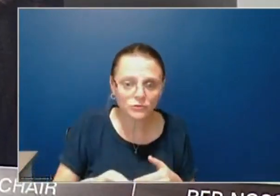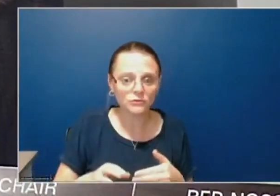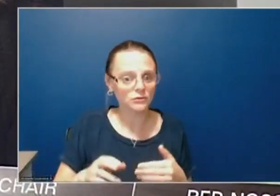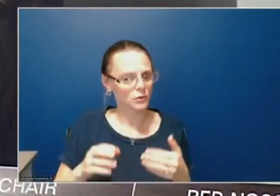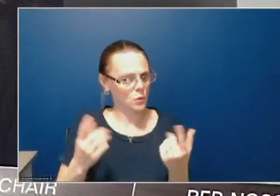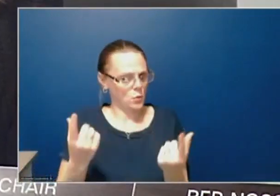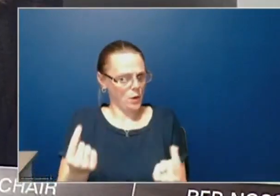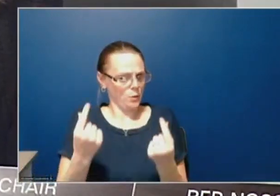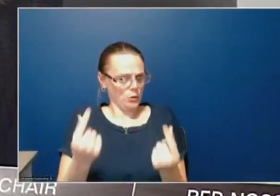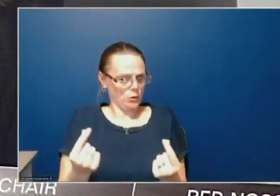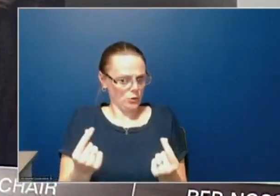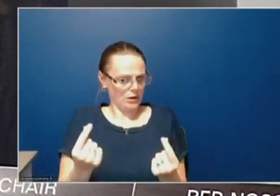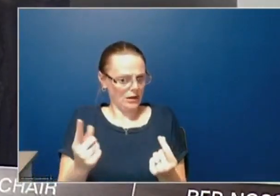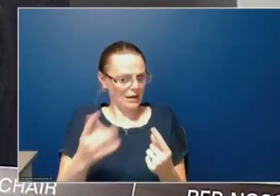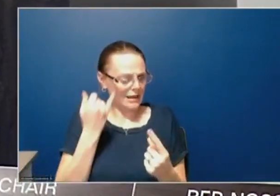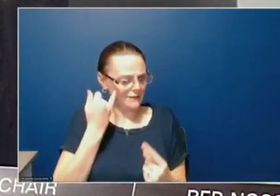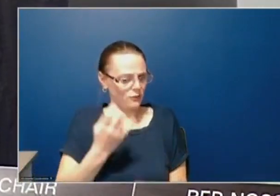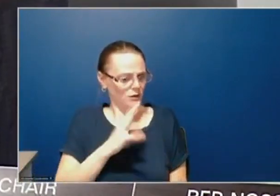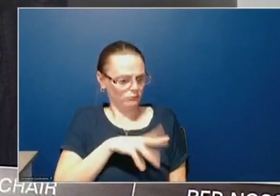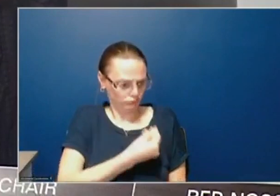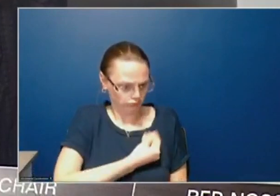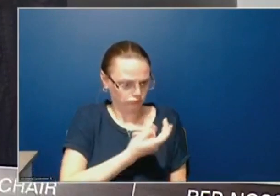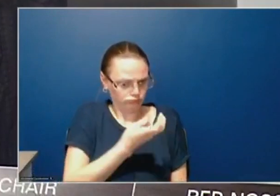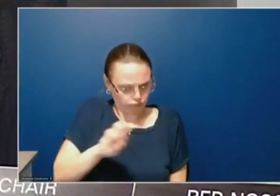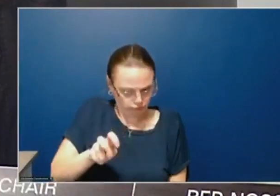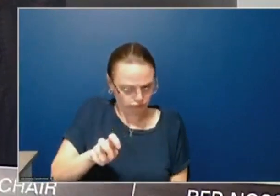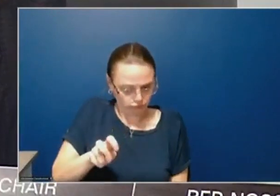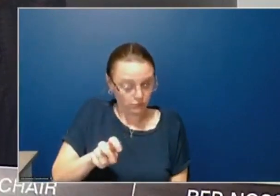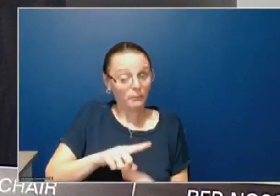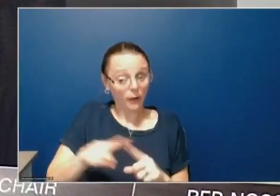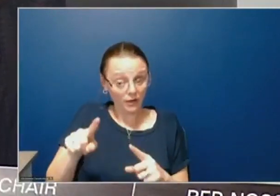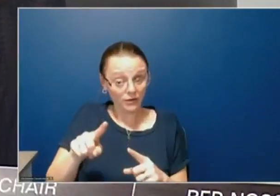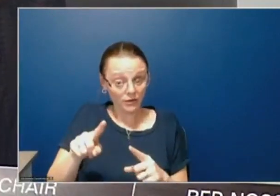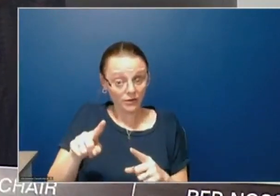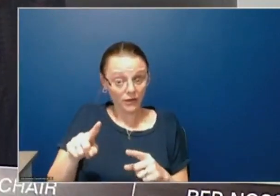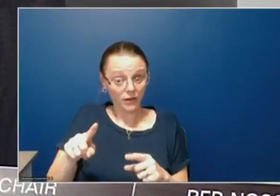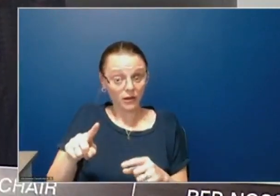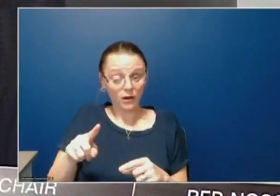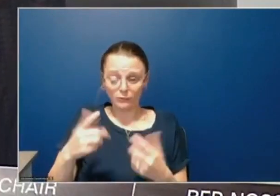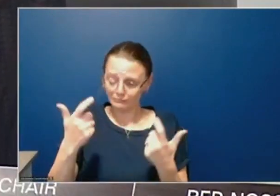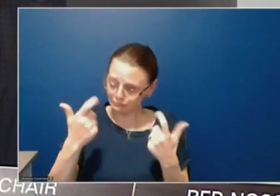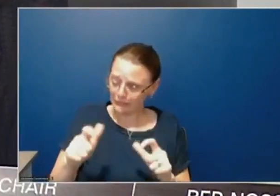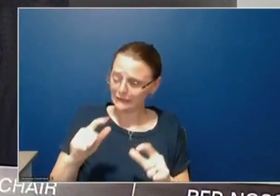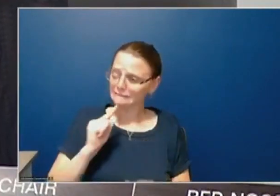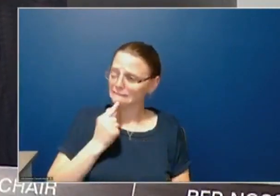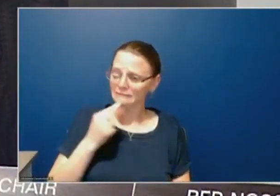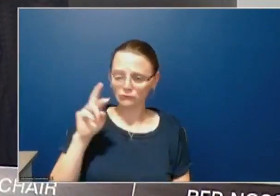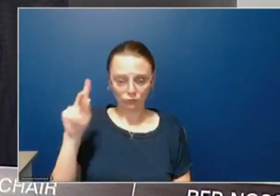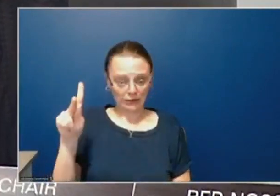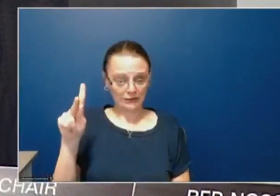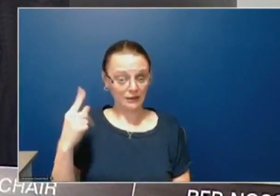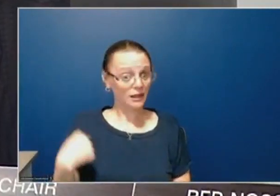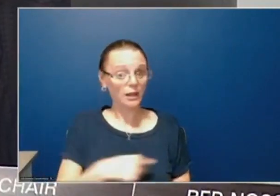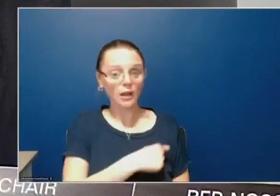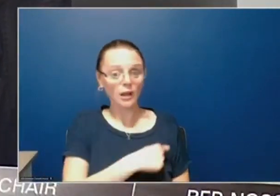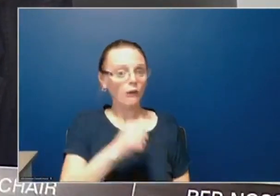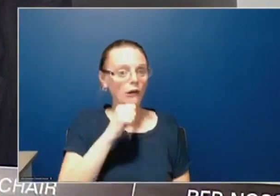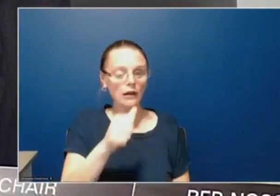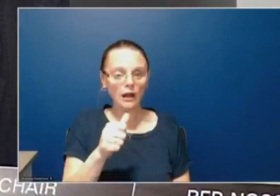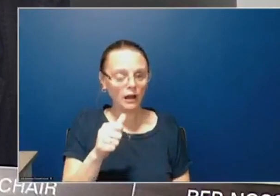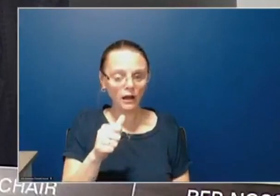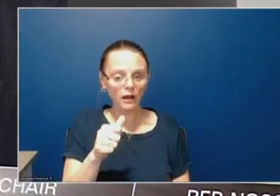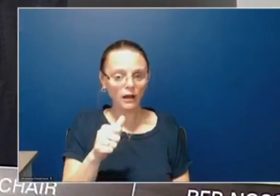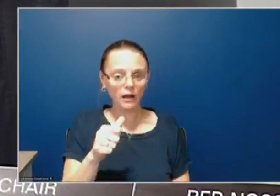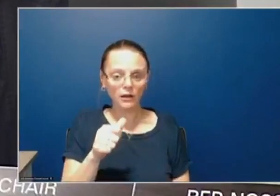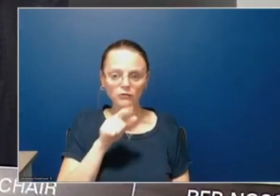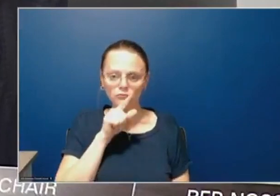doing exactly. But there are outcomes to it, and there's big risks to this. And the fact that we're not following a